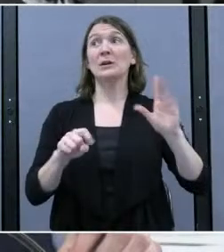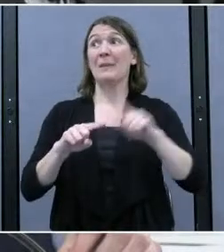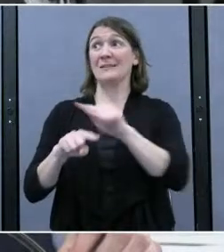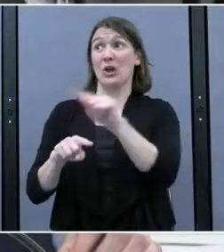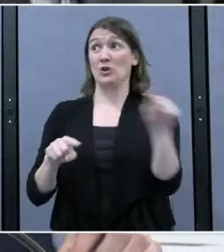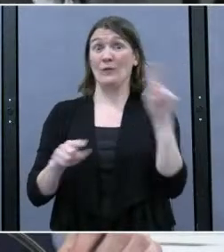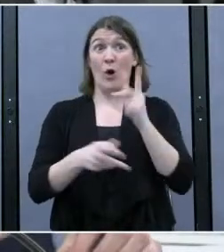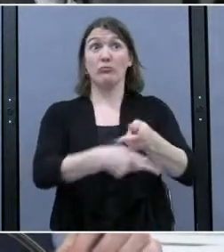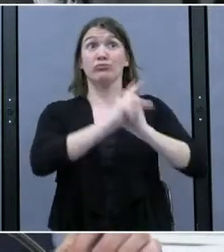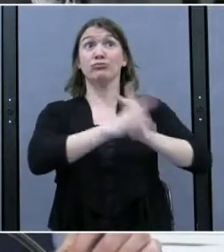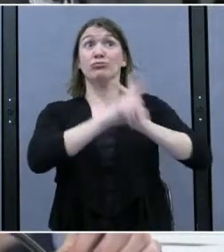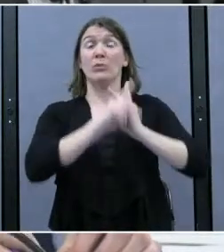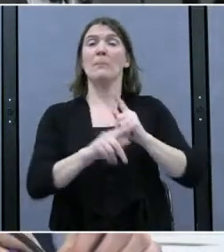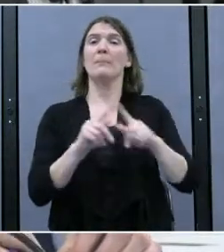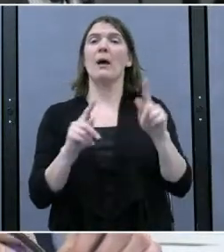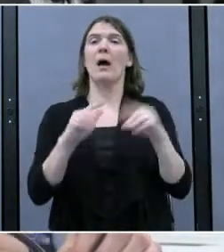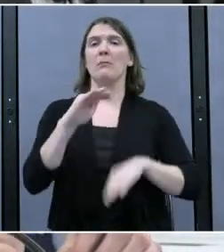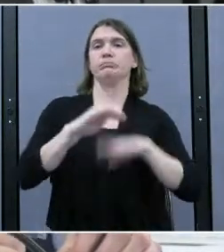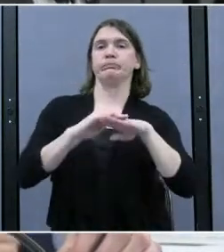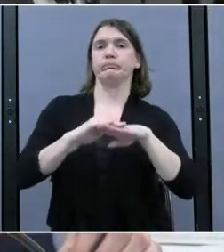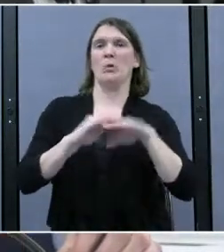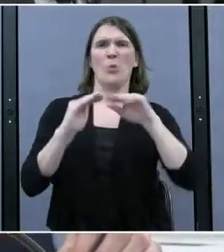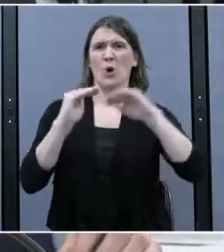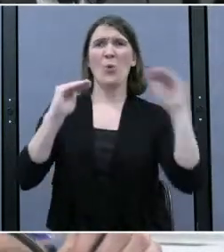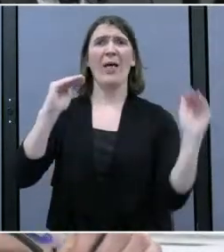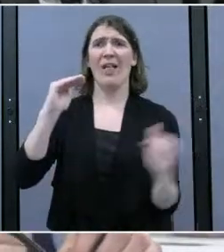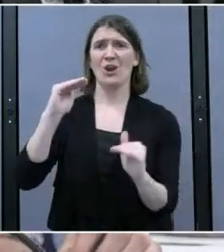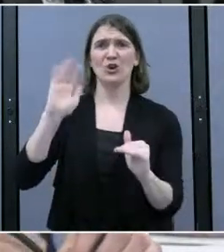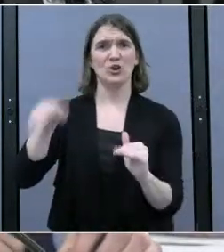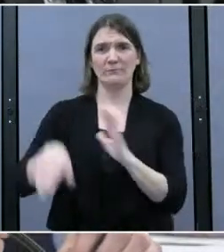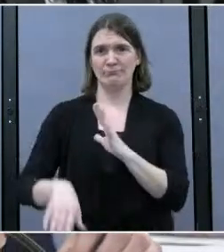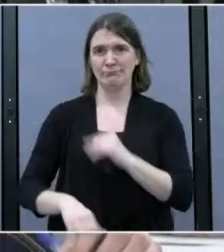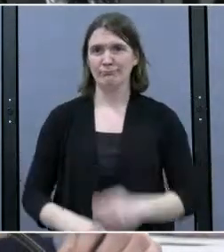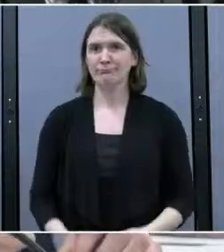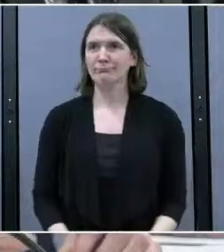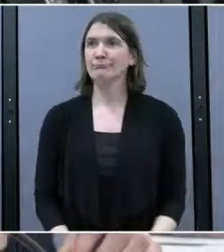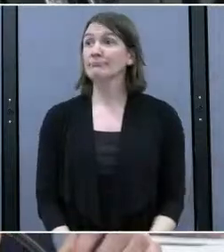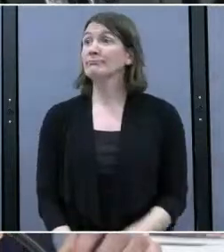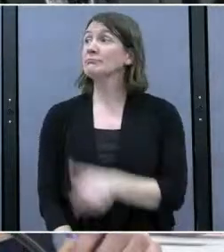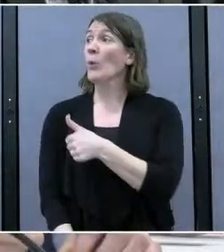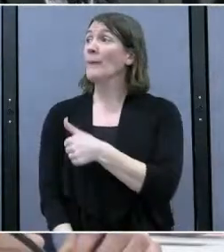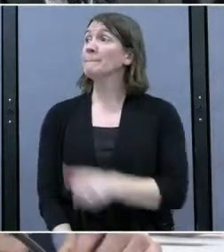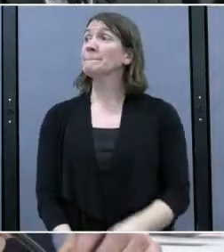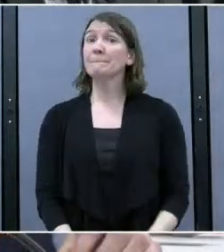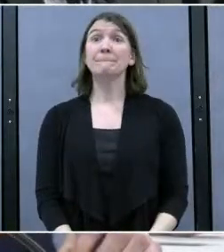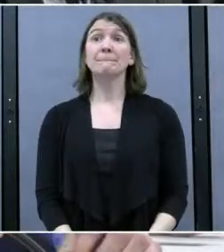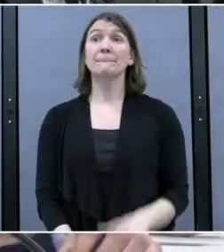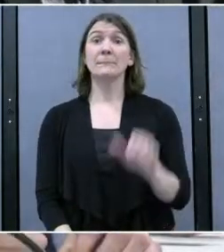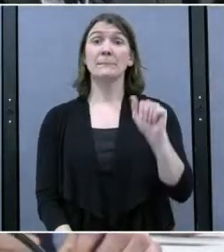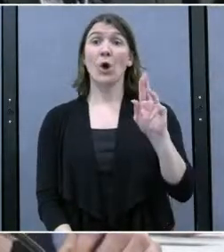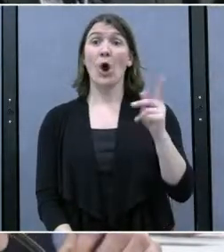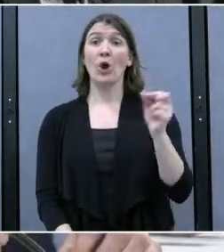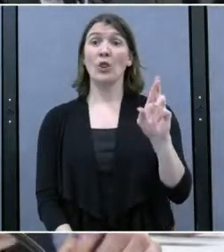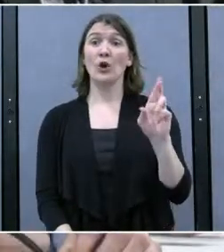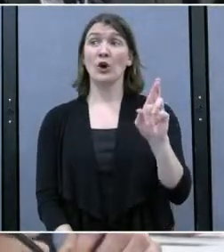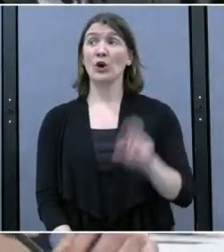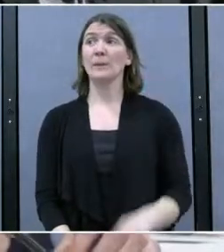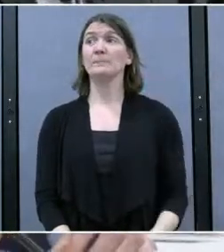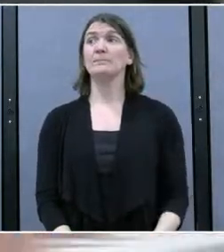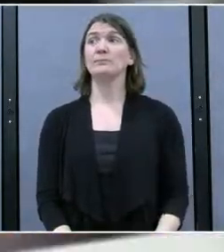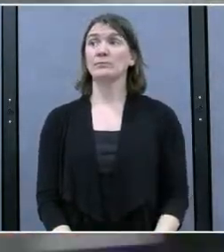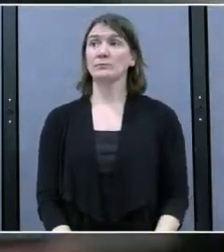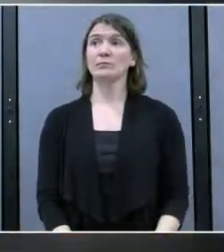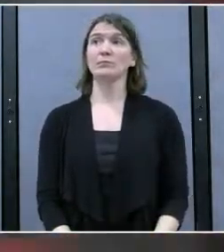out loans. So we're in pretty good shape that way. Thanks, John. Arthur? Yeah,